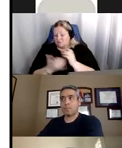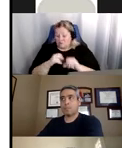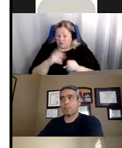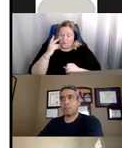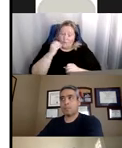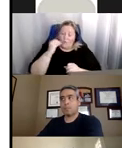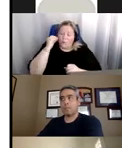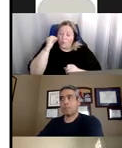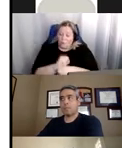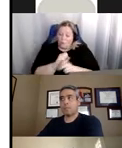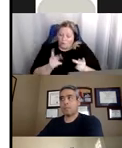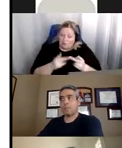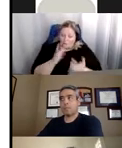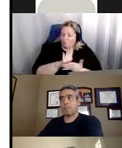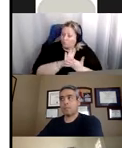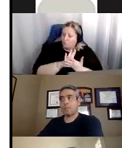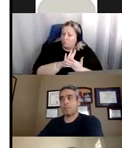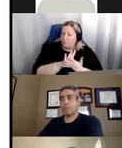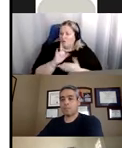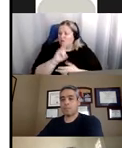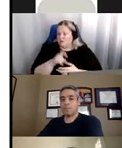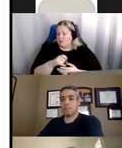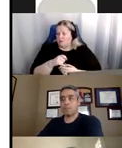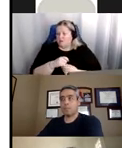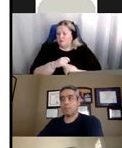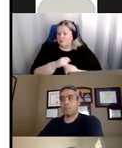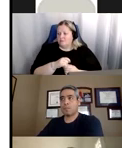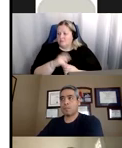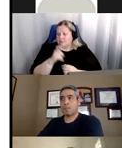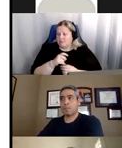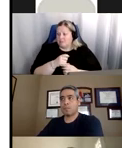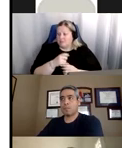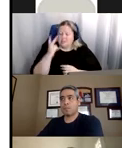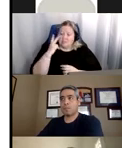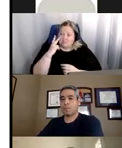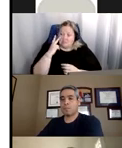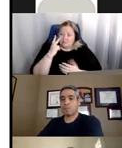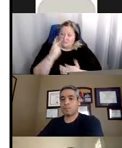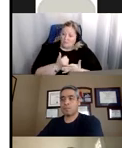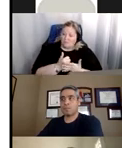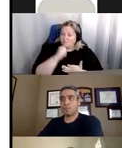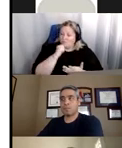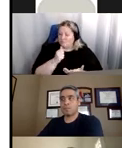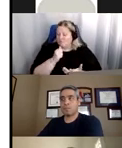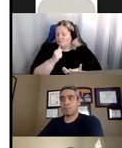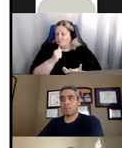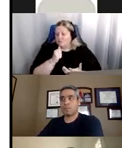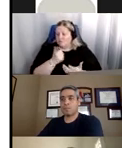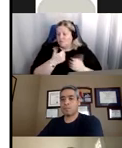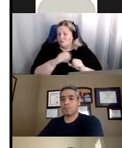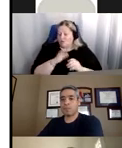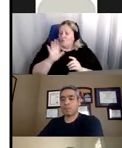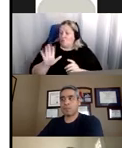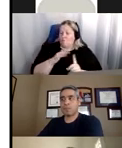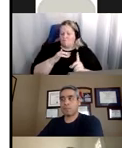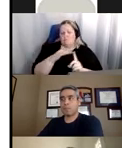home or their workplace and school, wherever it is that they need it, and see. And so this is pretty cool because you can try it in your environment